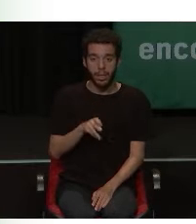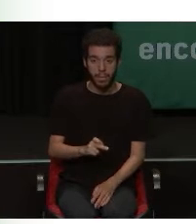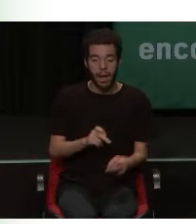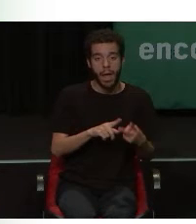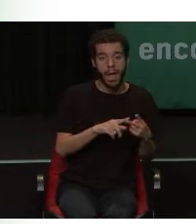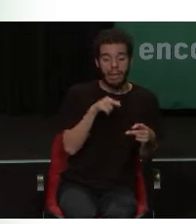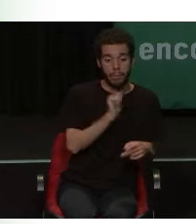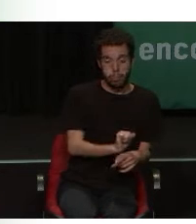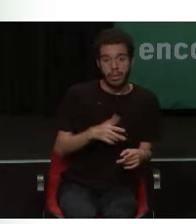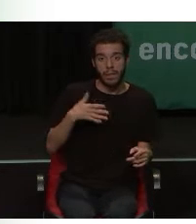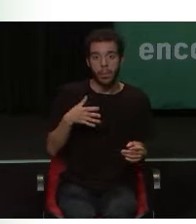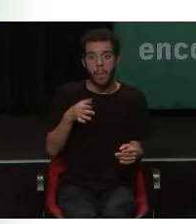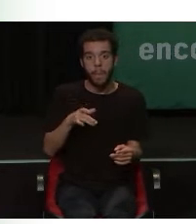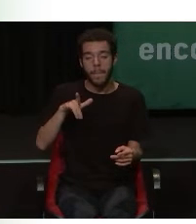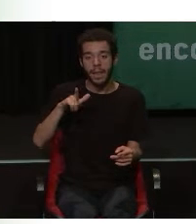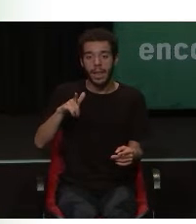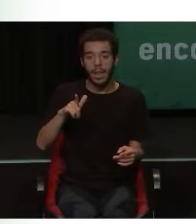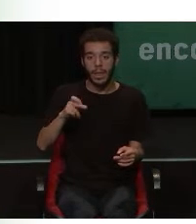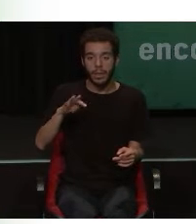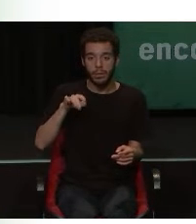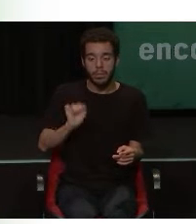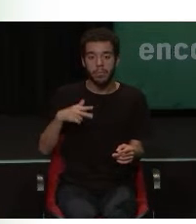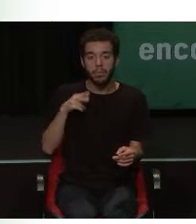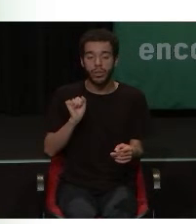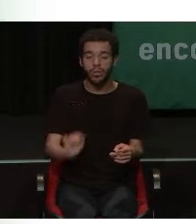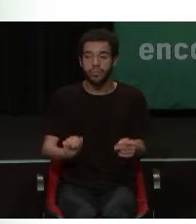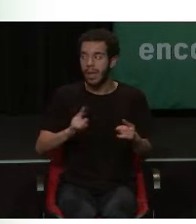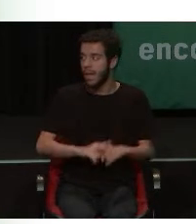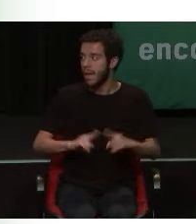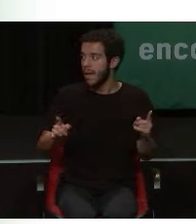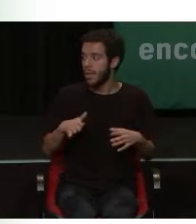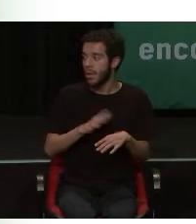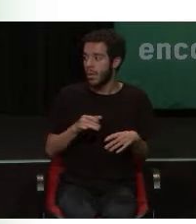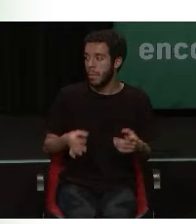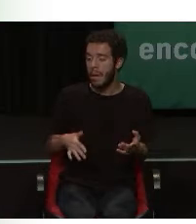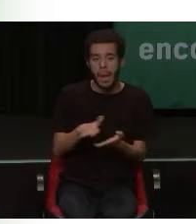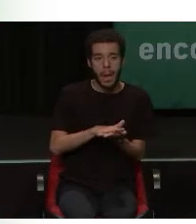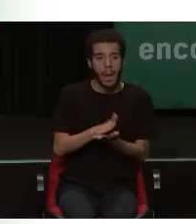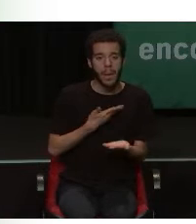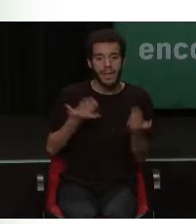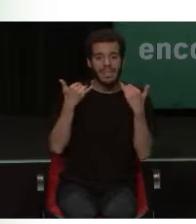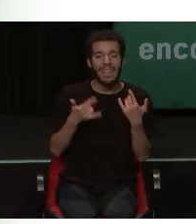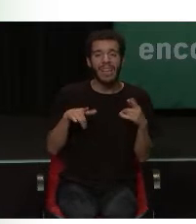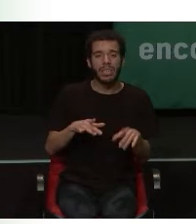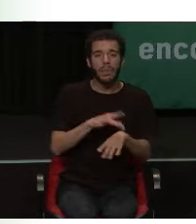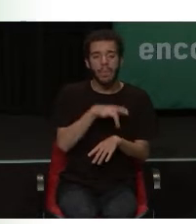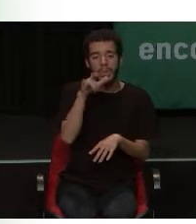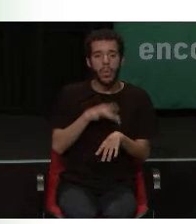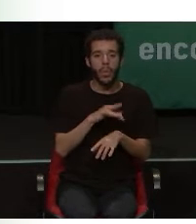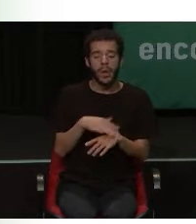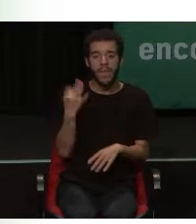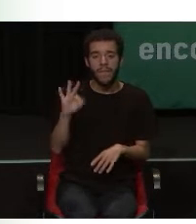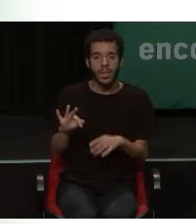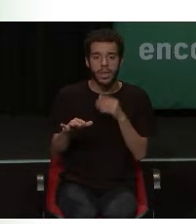not exactly the same as the Portuguese Plasmodium, because what's in the database was the one isolated in